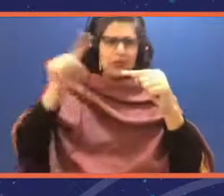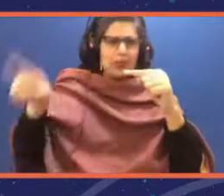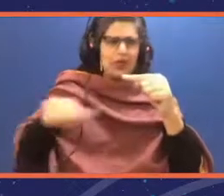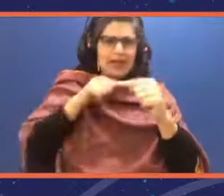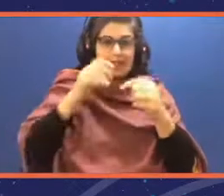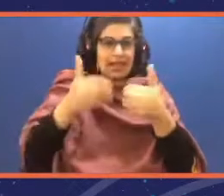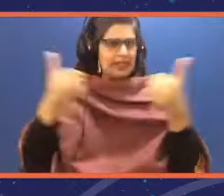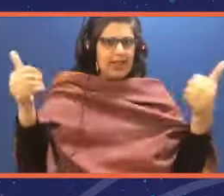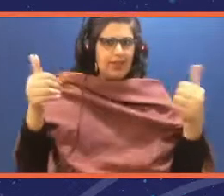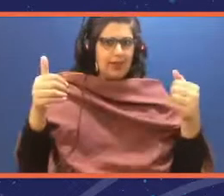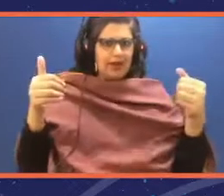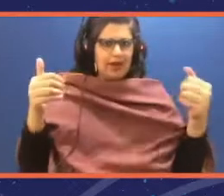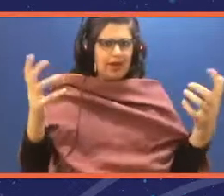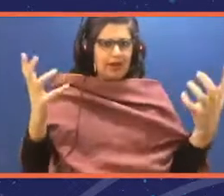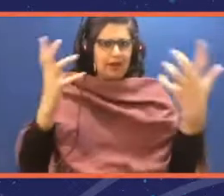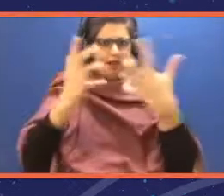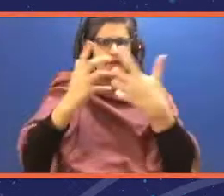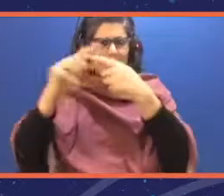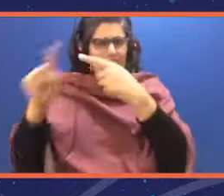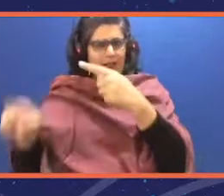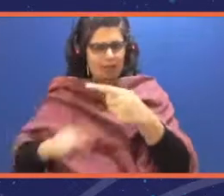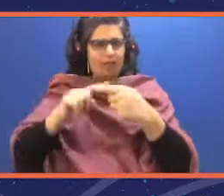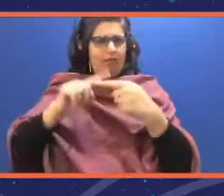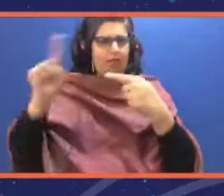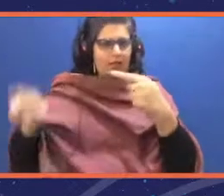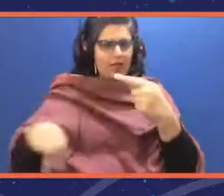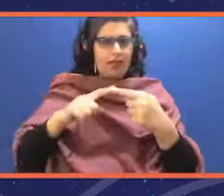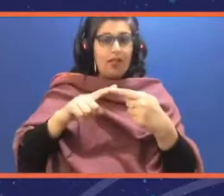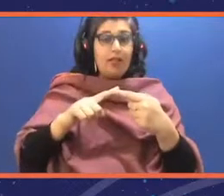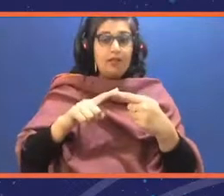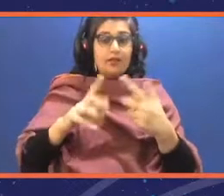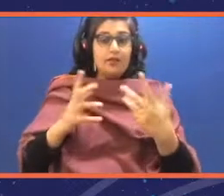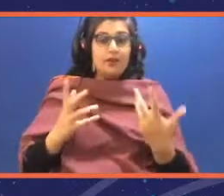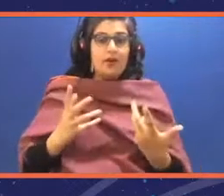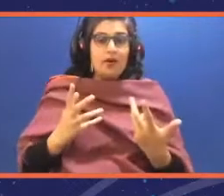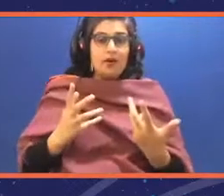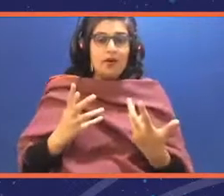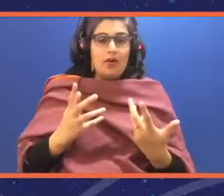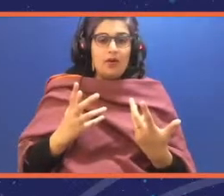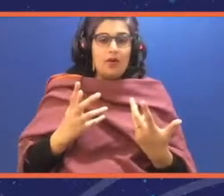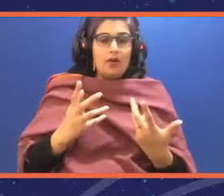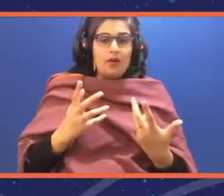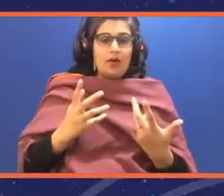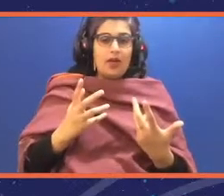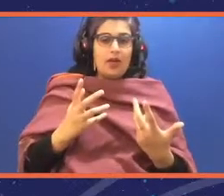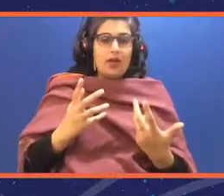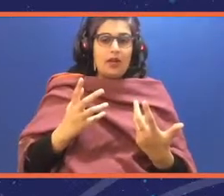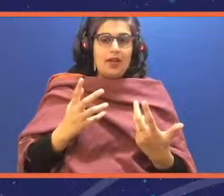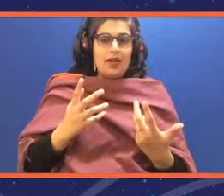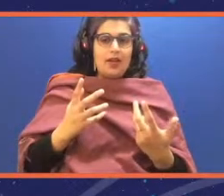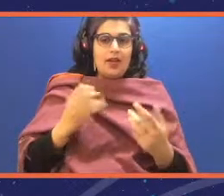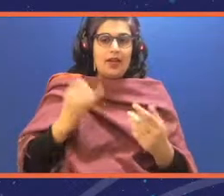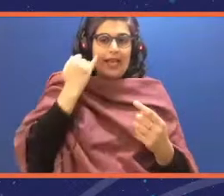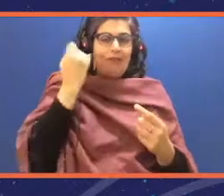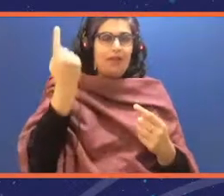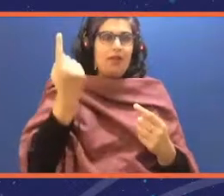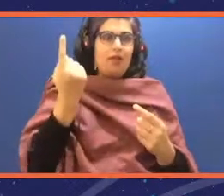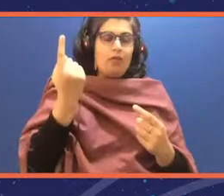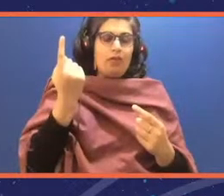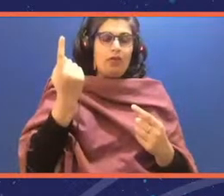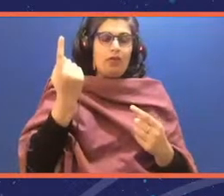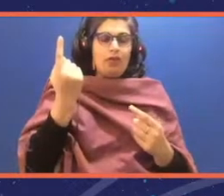And at any point where one of those aspects